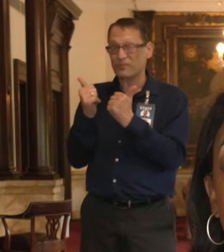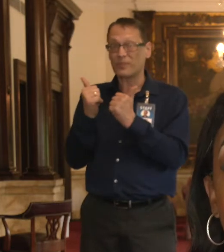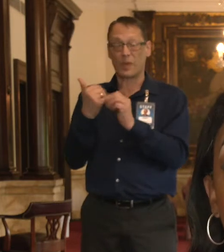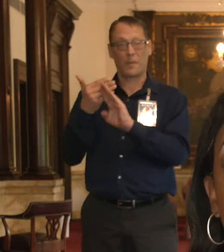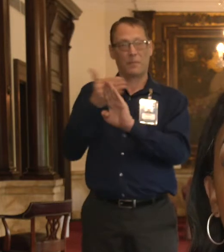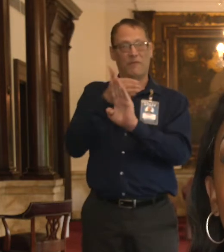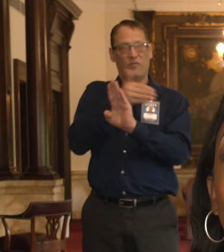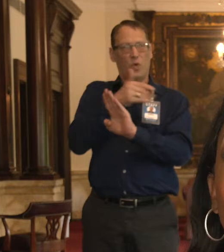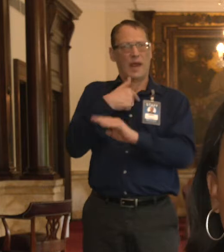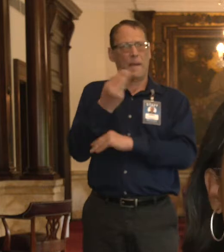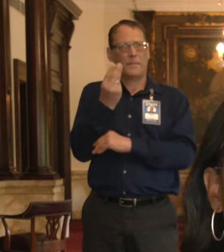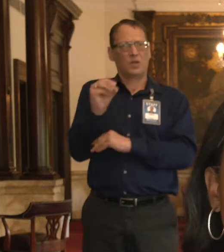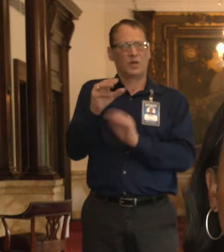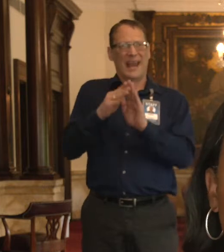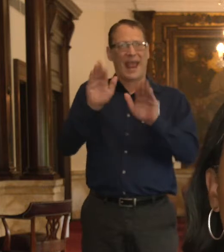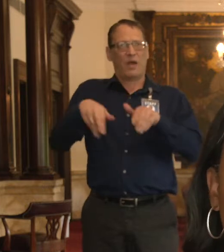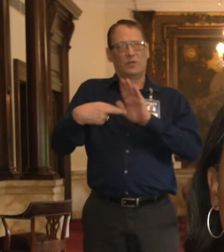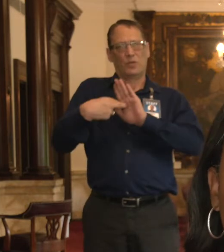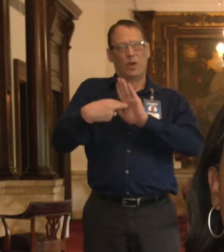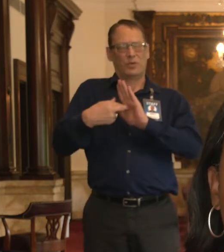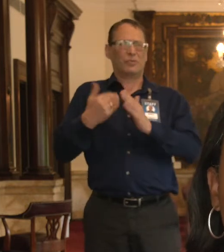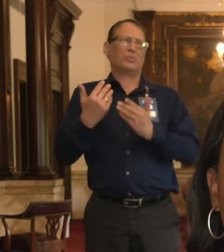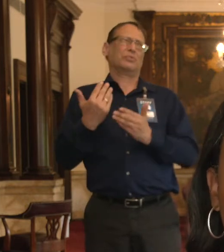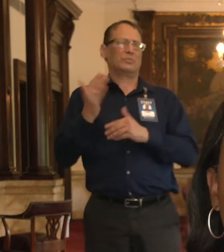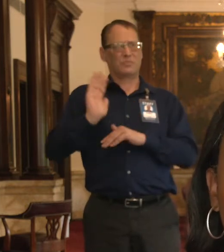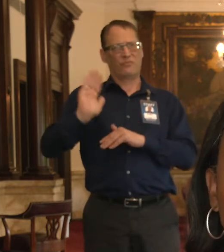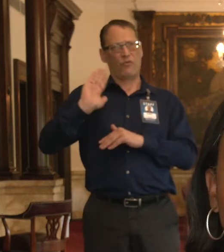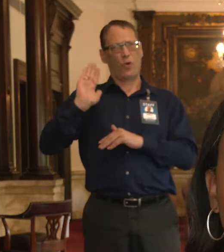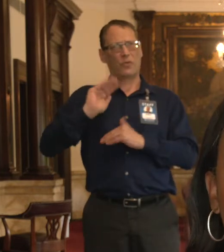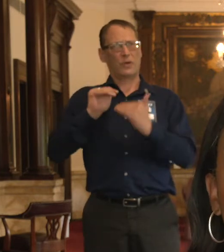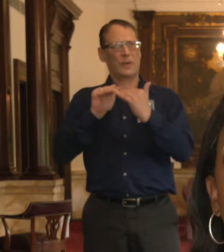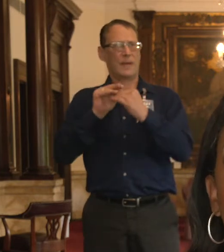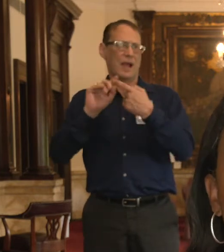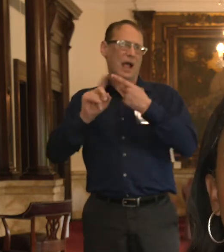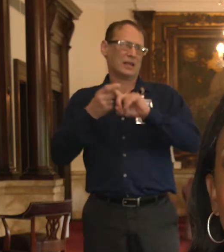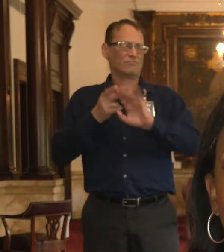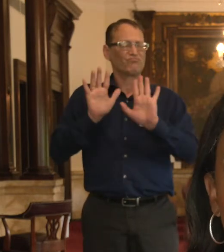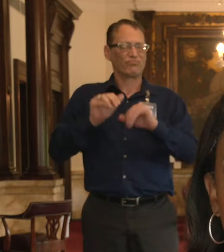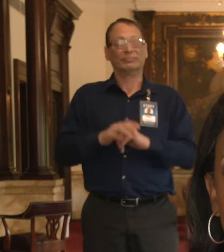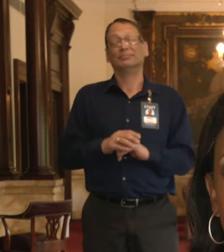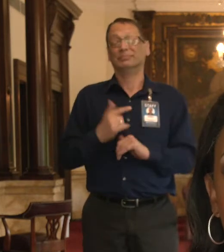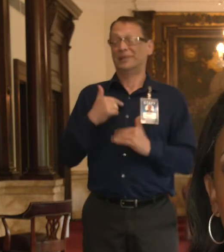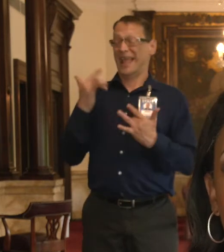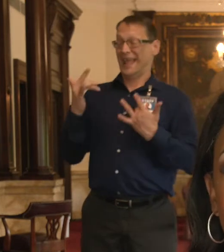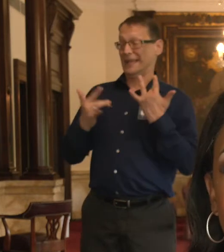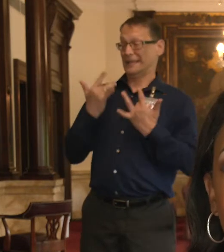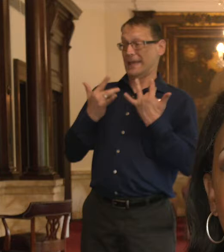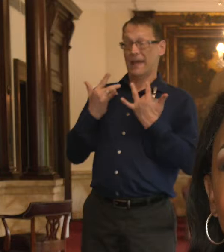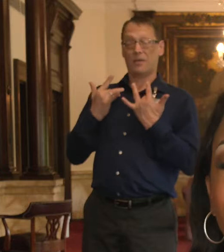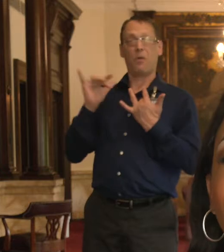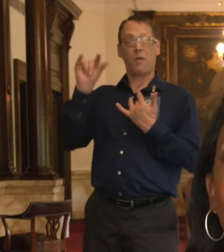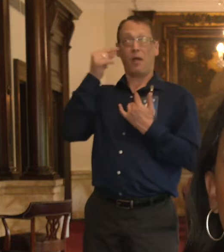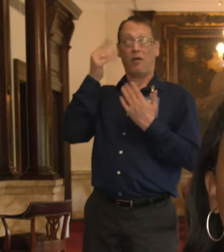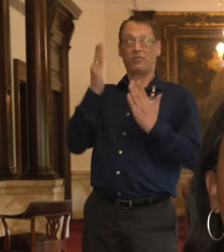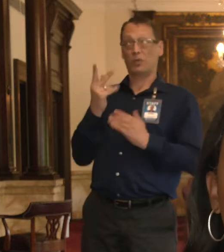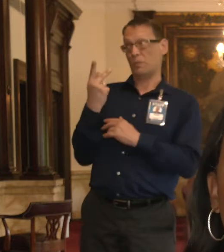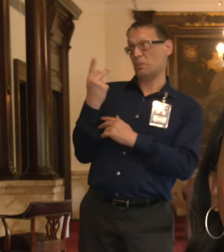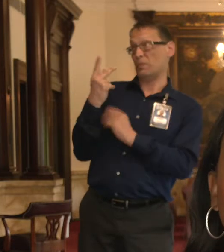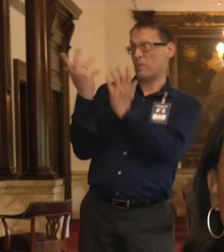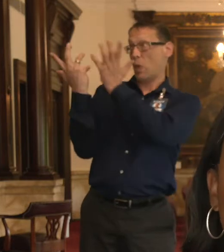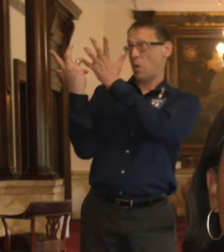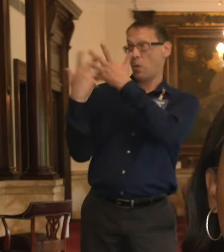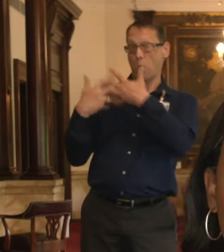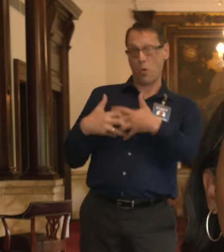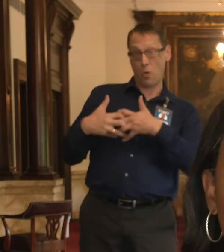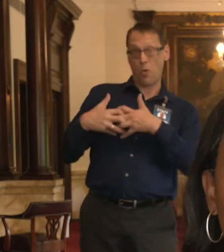of Representatives, it was good to see some of my former colleagues. I was excited to hear that the governor and I are in alignment